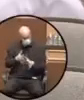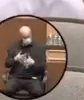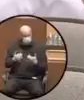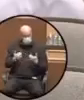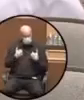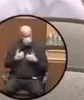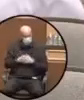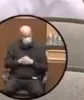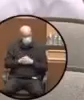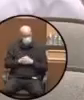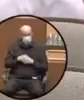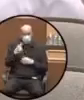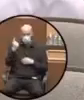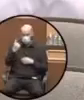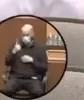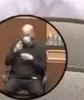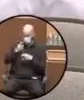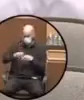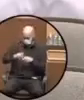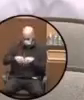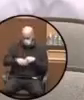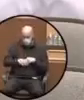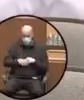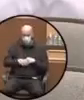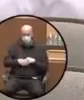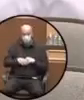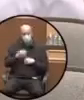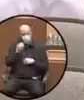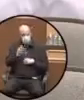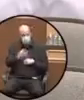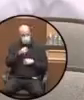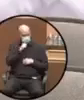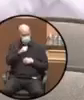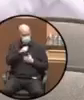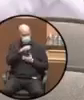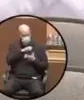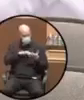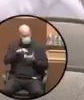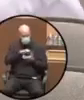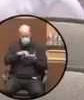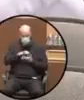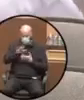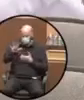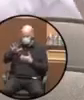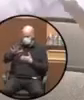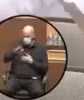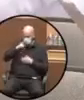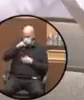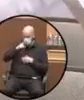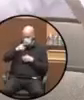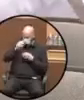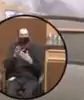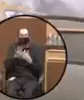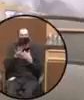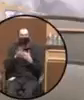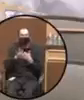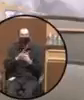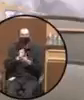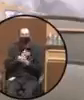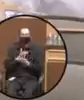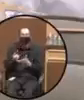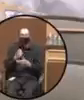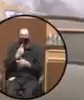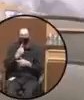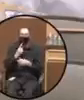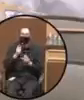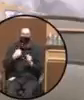very important quote that a speaker said today is, "Do not confuse the children's obedience with them being okay." I